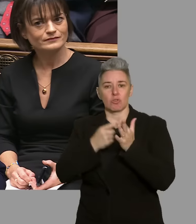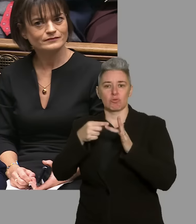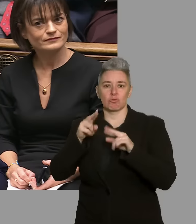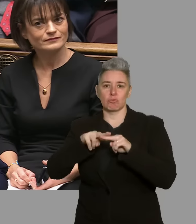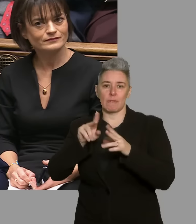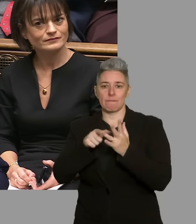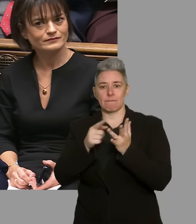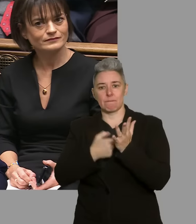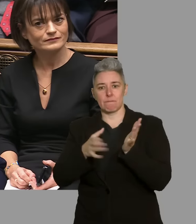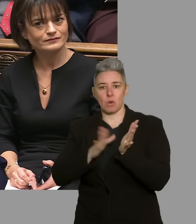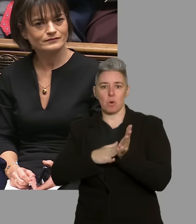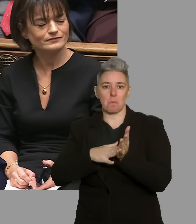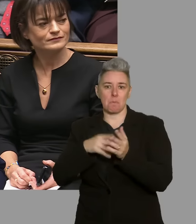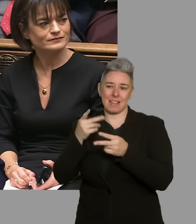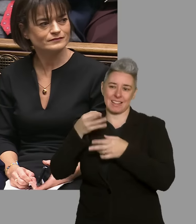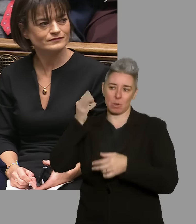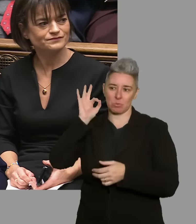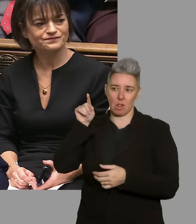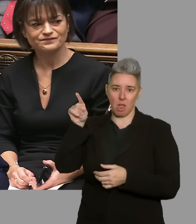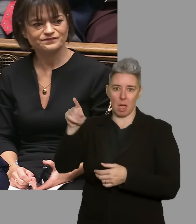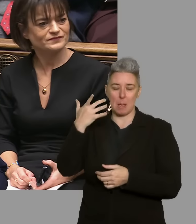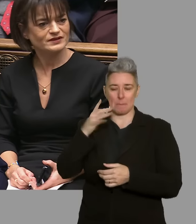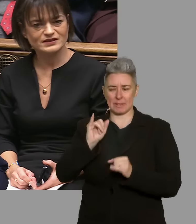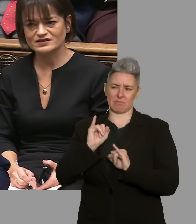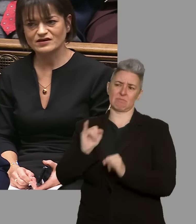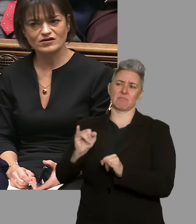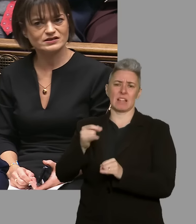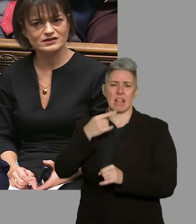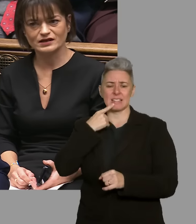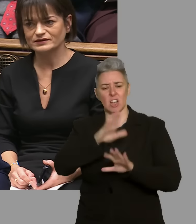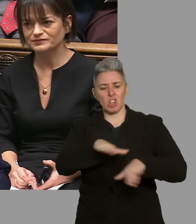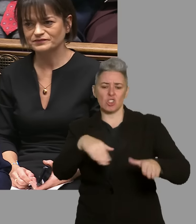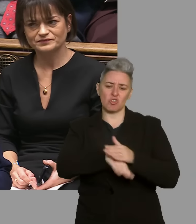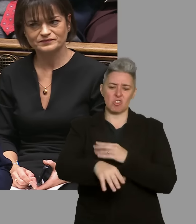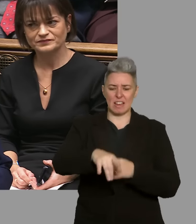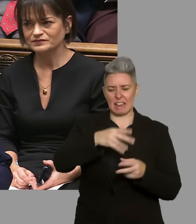as downright evil. Will the Prime Minister...